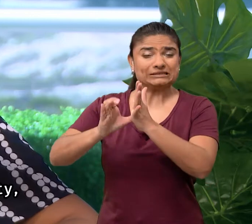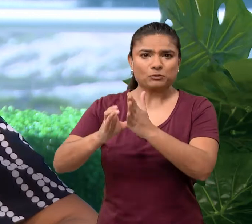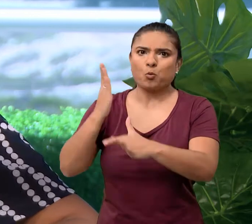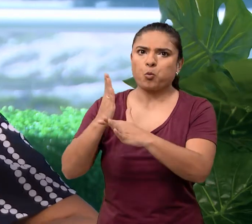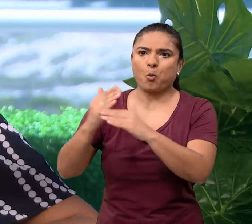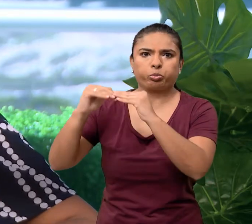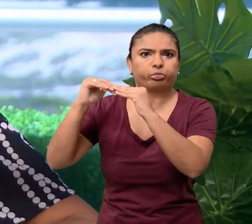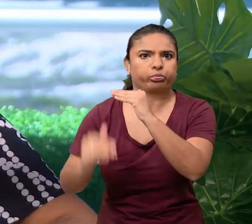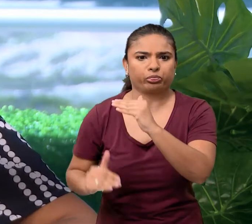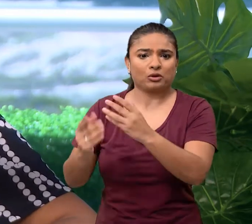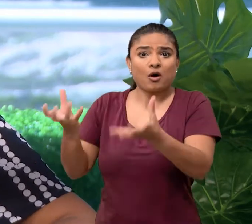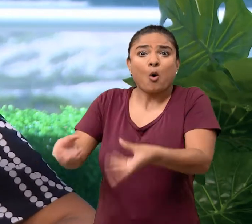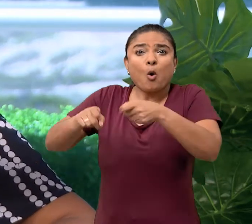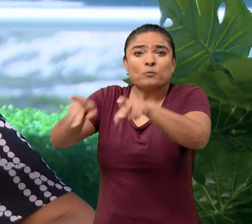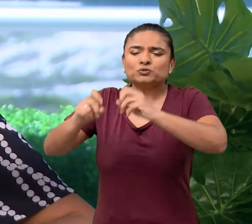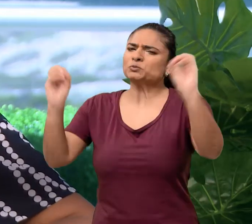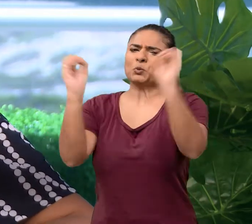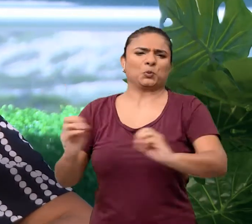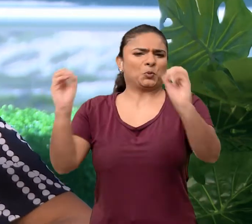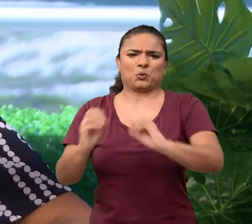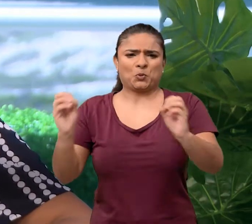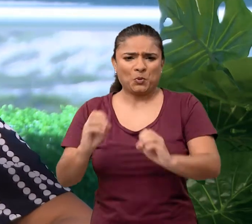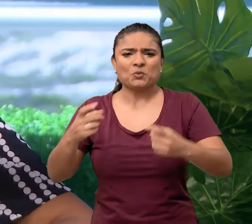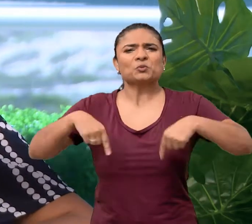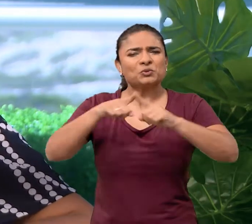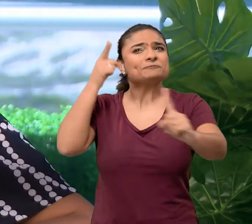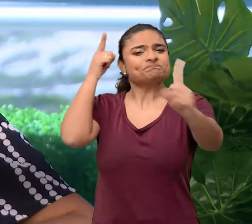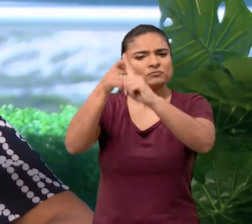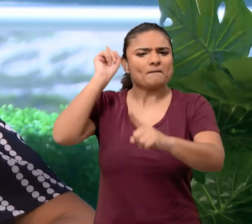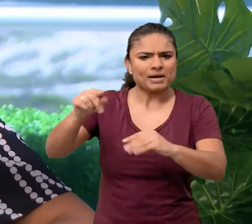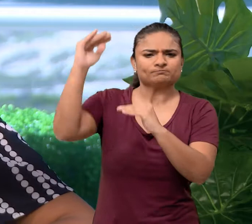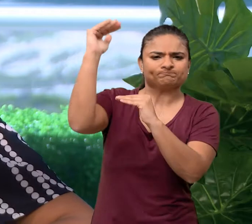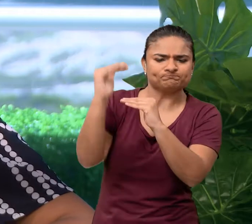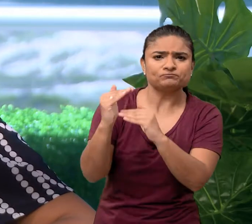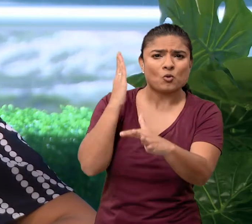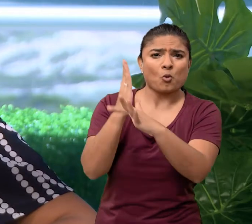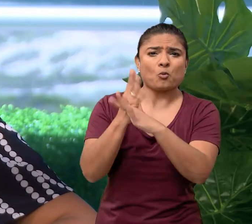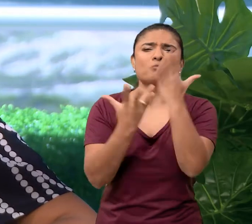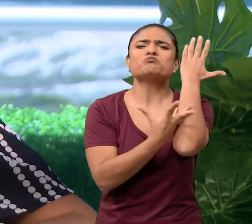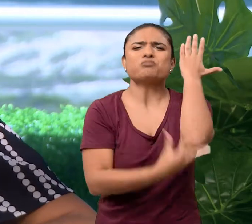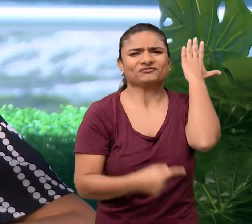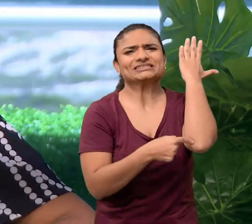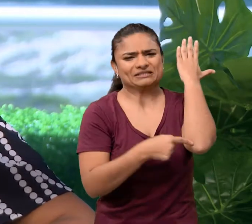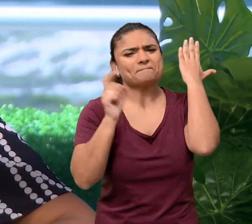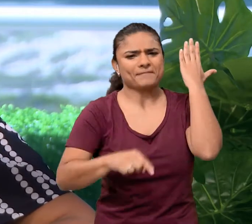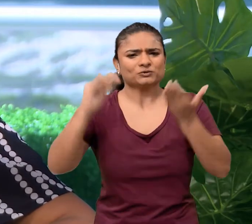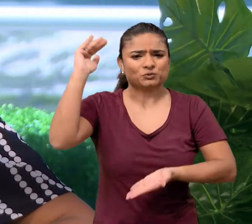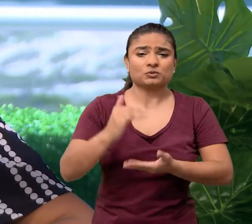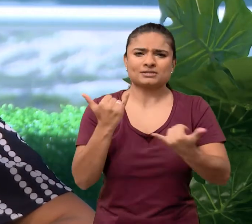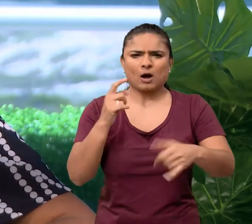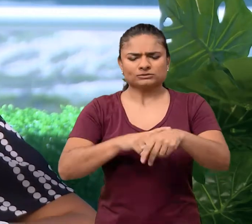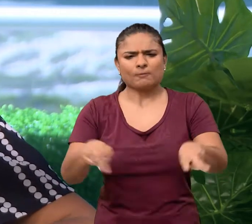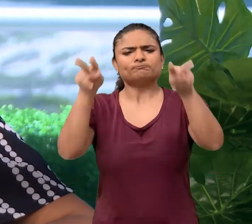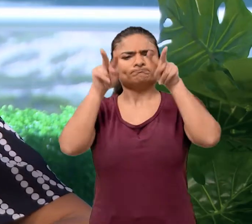inactivity and are at greater risk of insufficient social protection, which is key to reducing extreme poverty. It's time to change